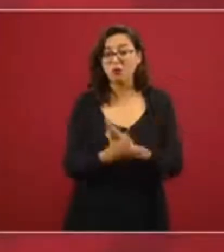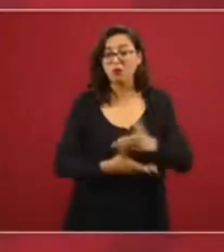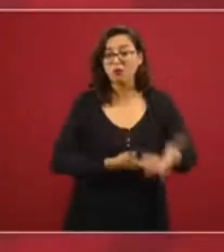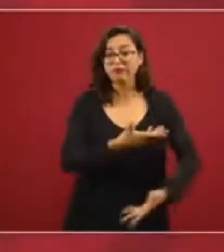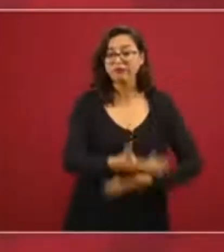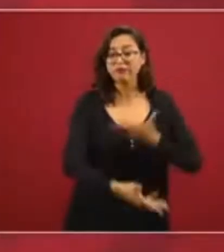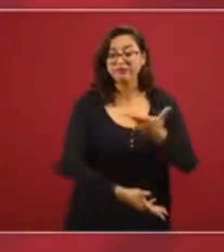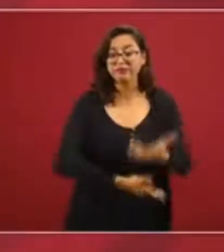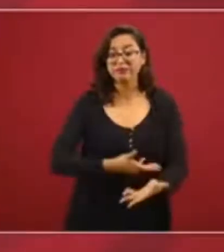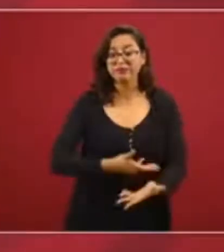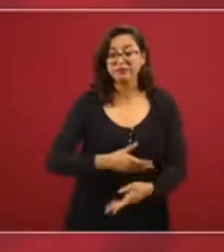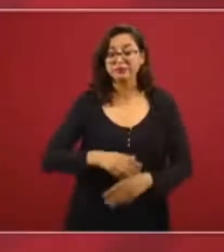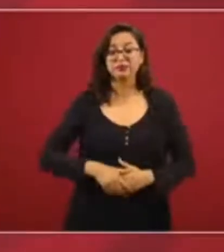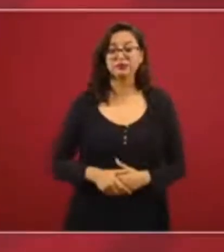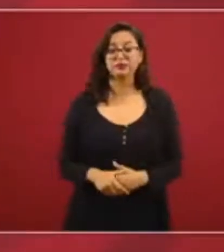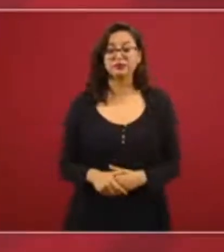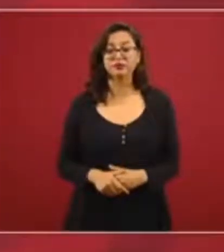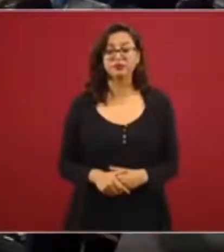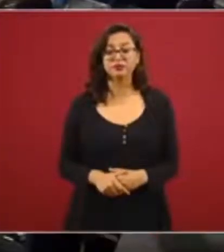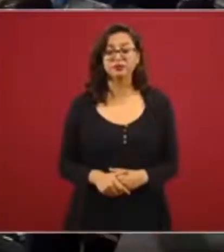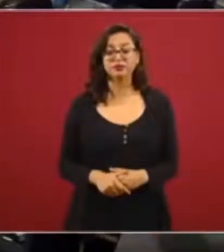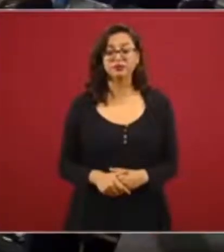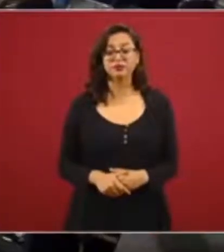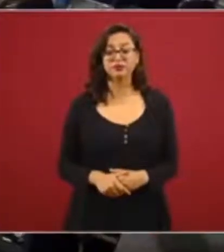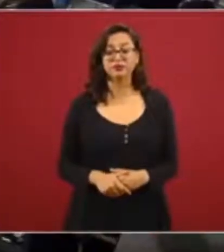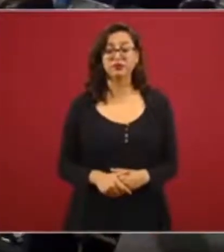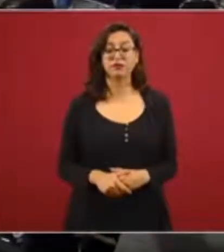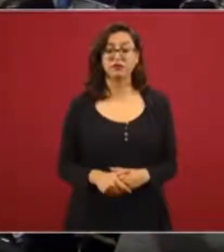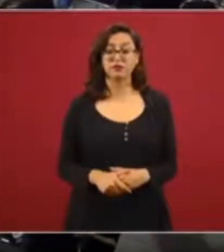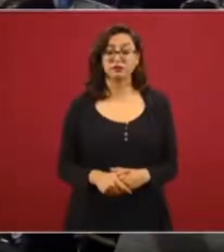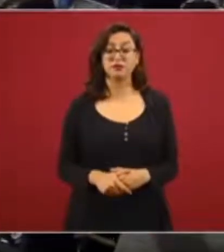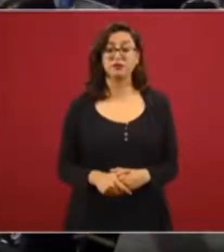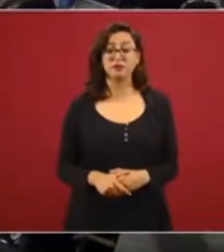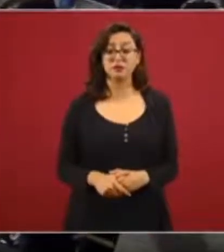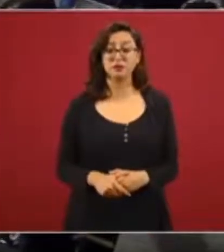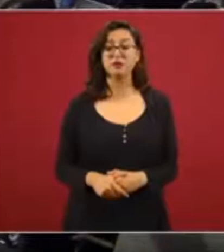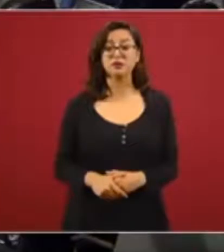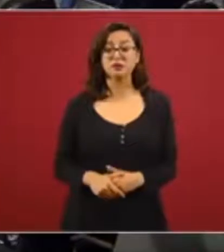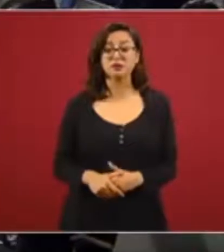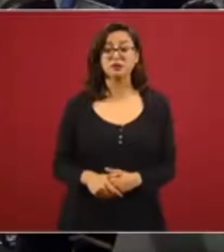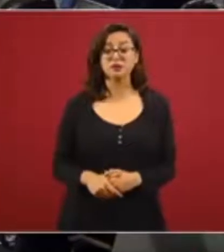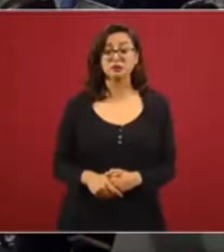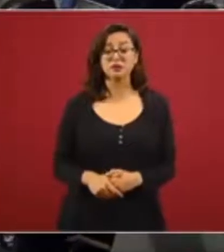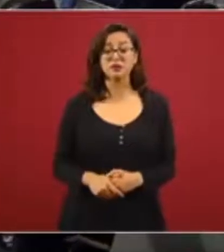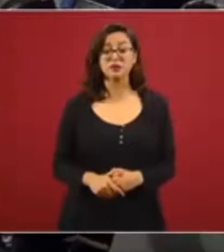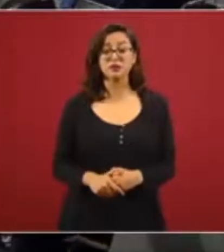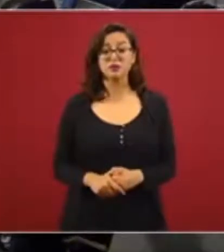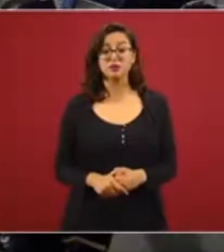Cómo se